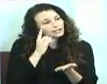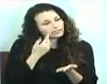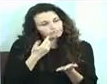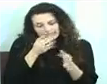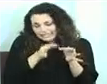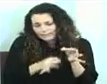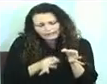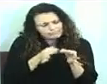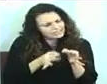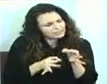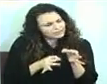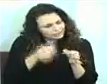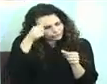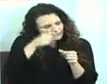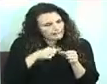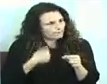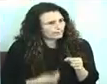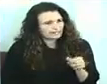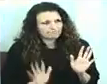me."